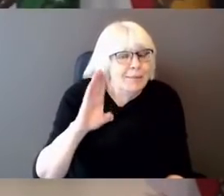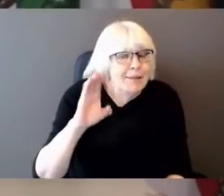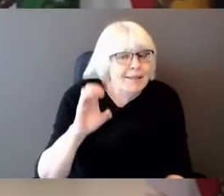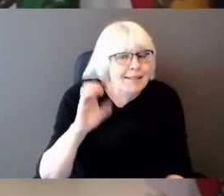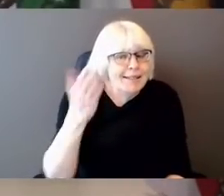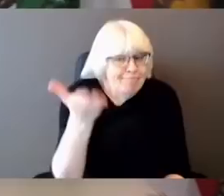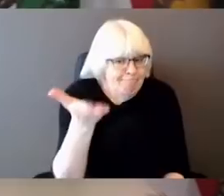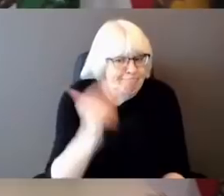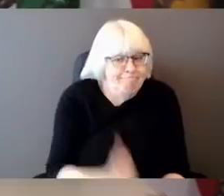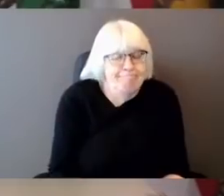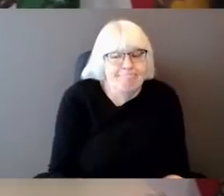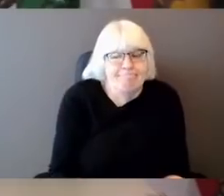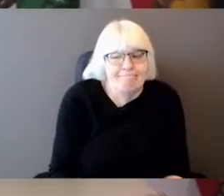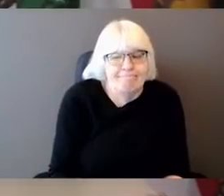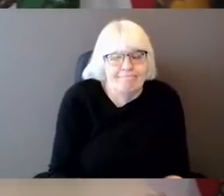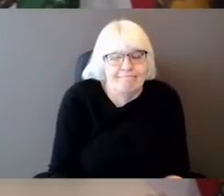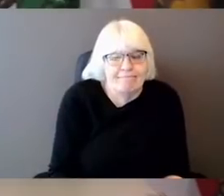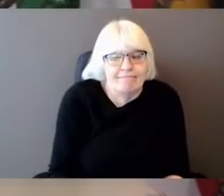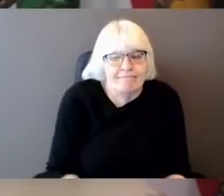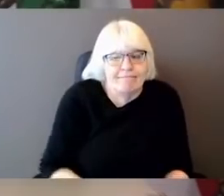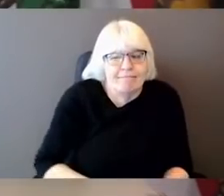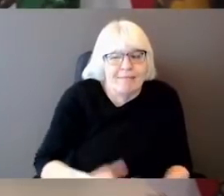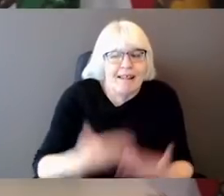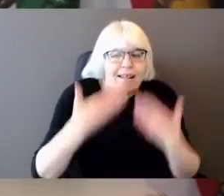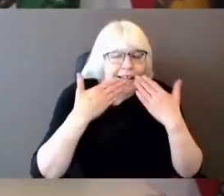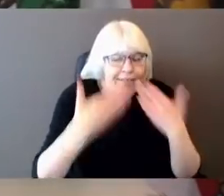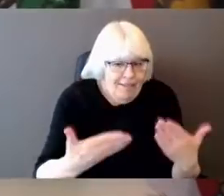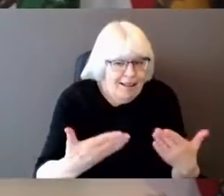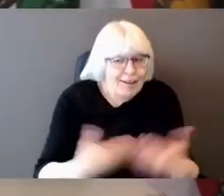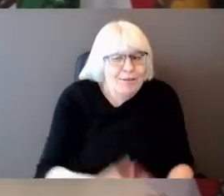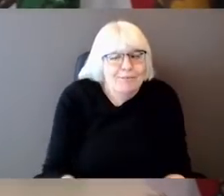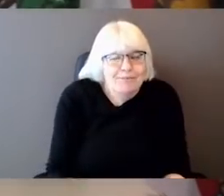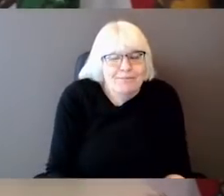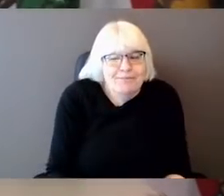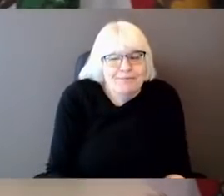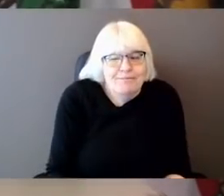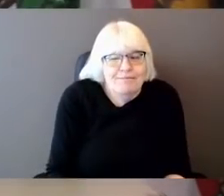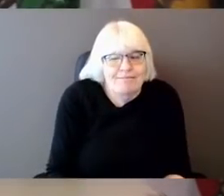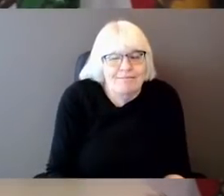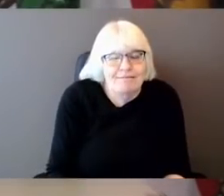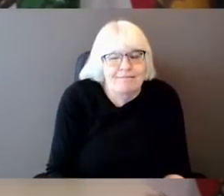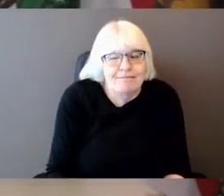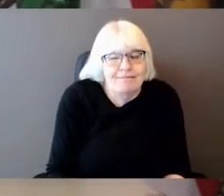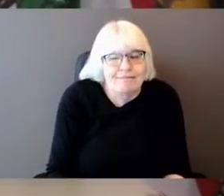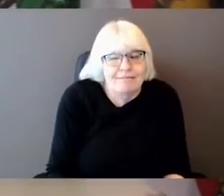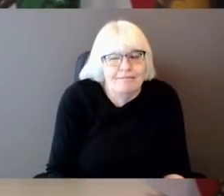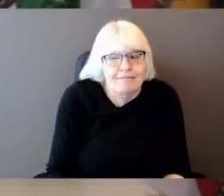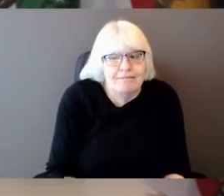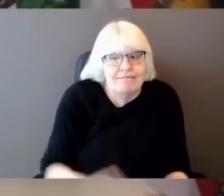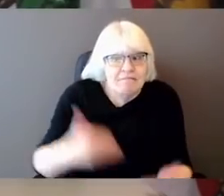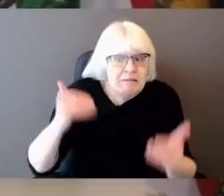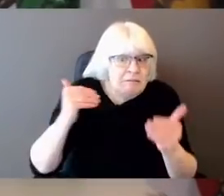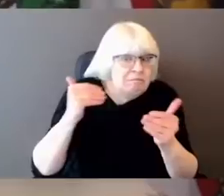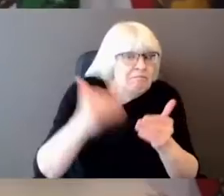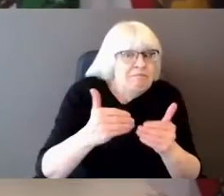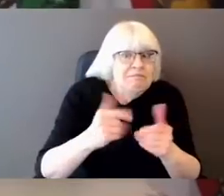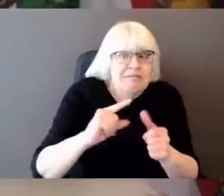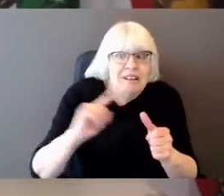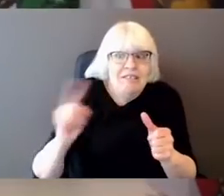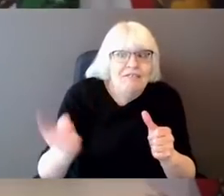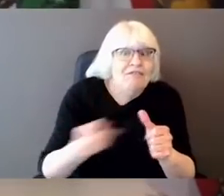So I'm just wondering, as we move towards our first step and we see those easing of